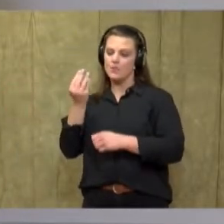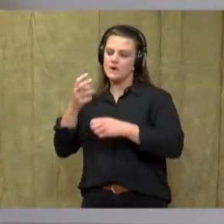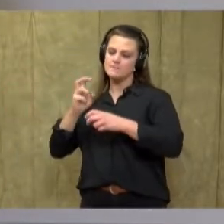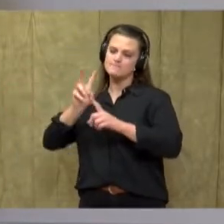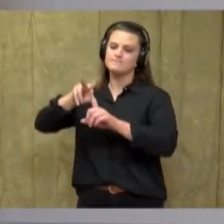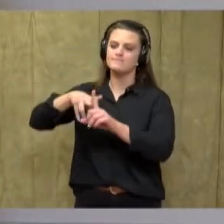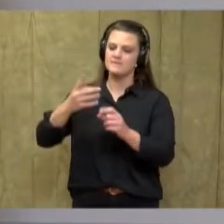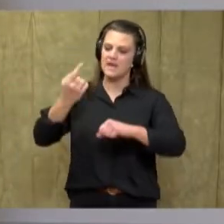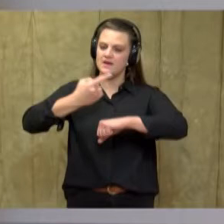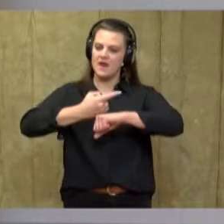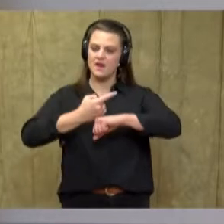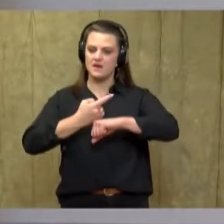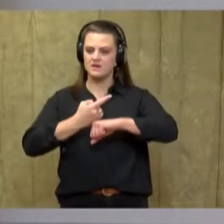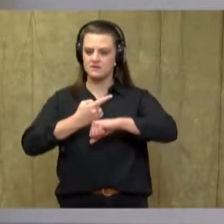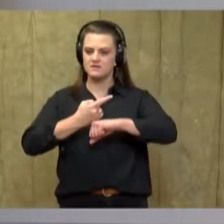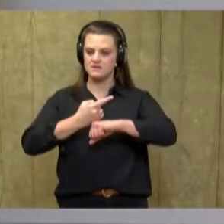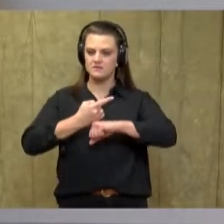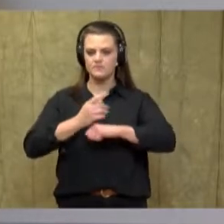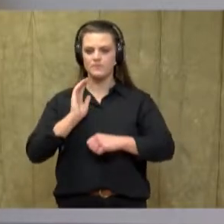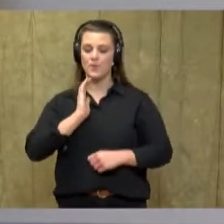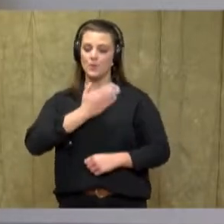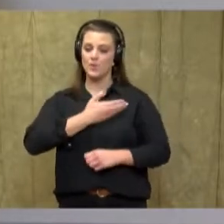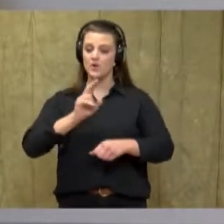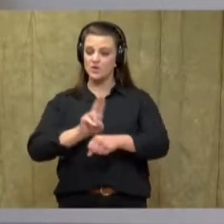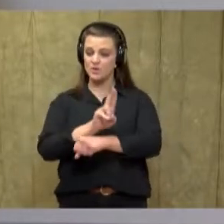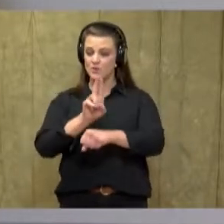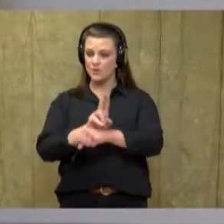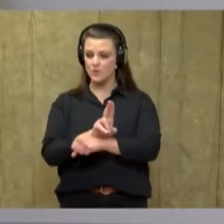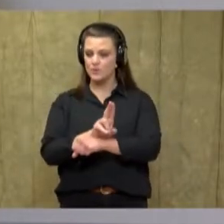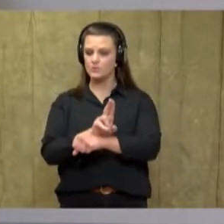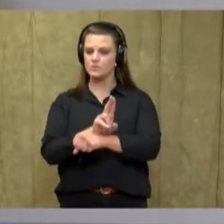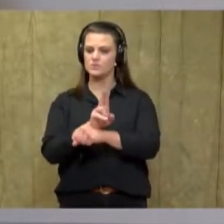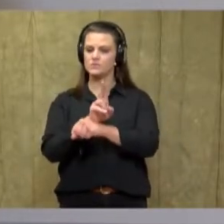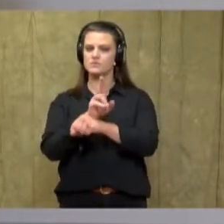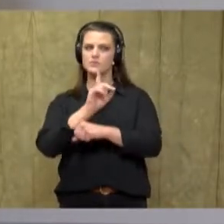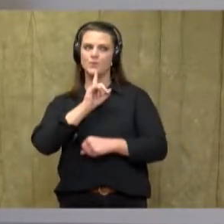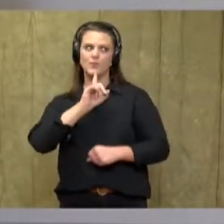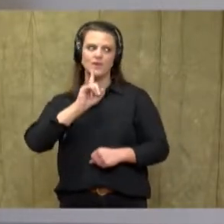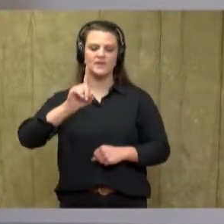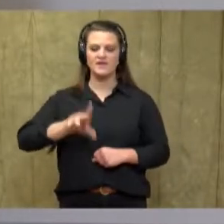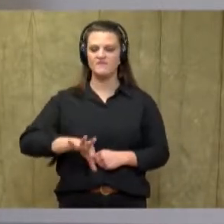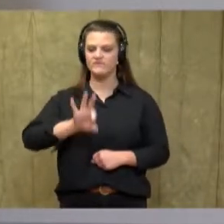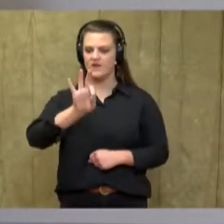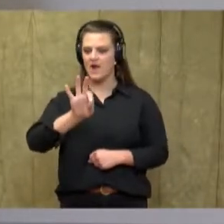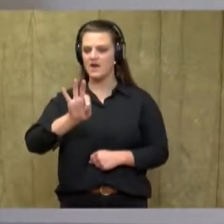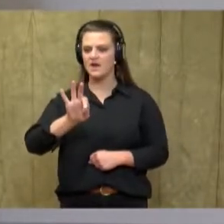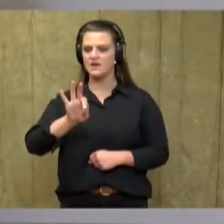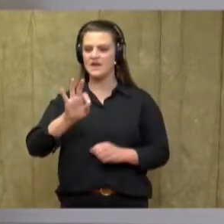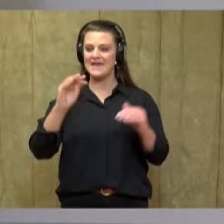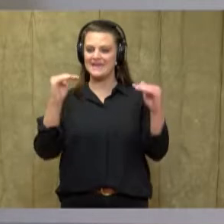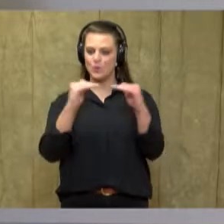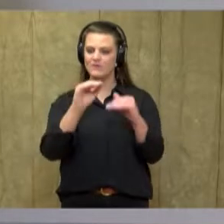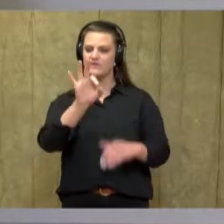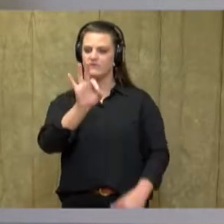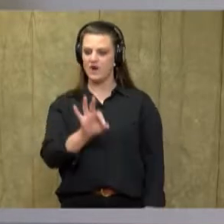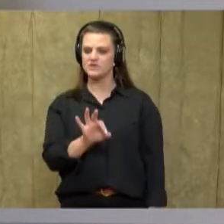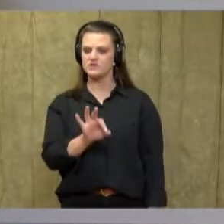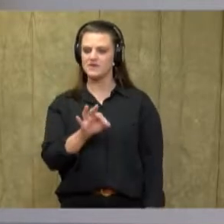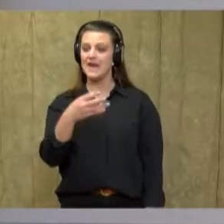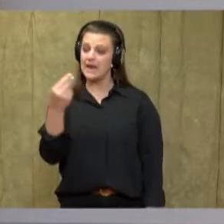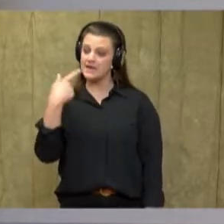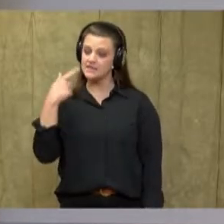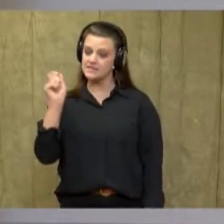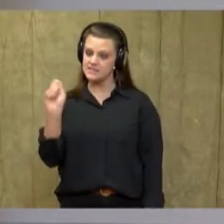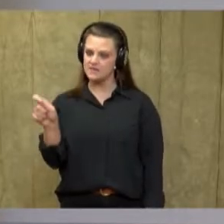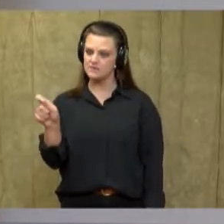further today, and we are going to use that to actually find equivalent fractions and